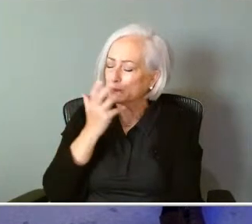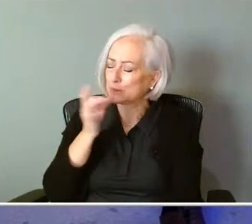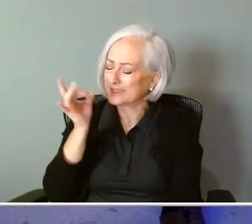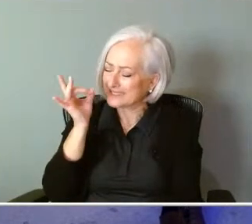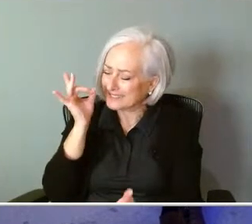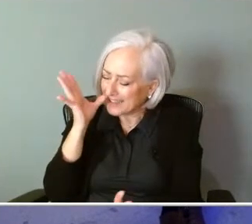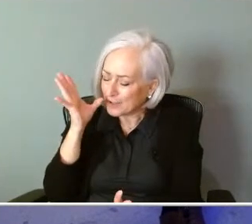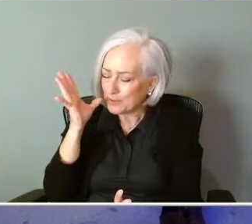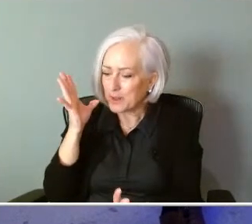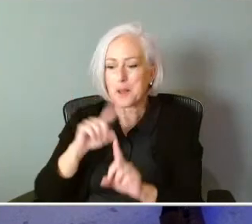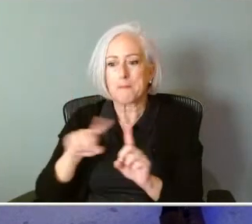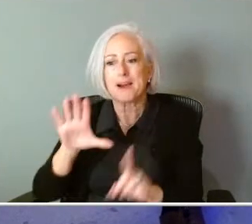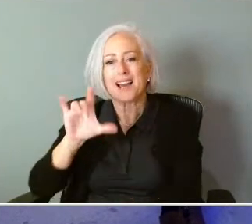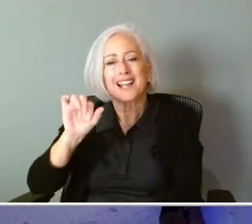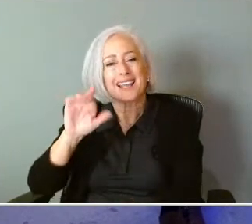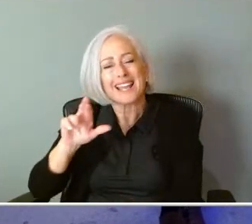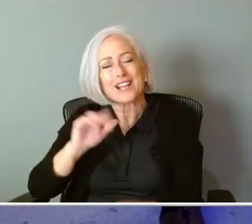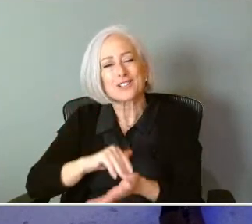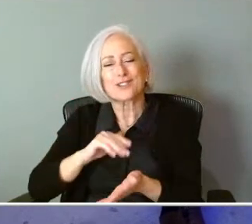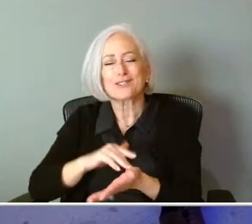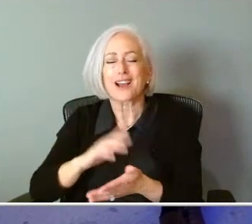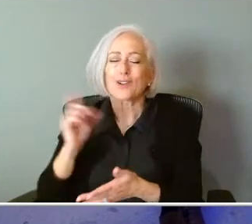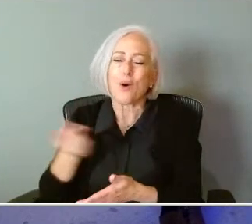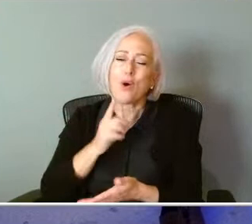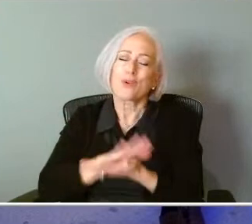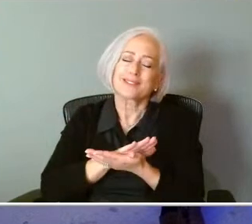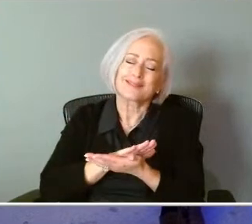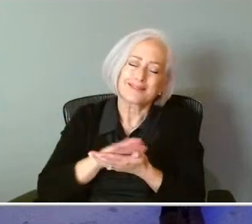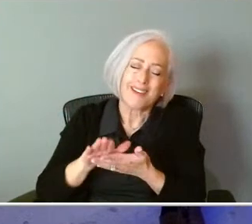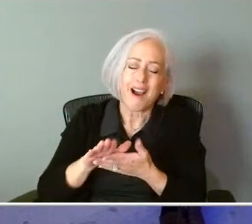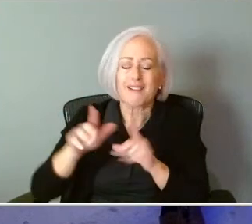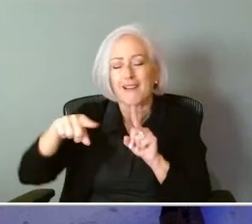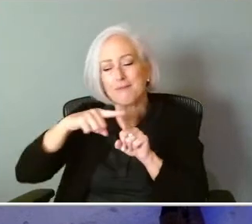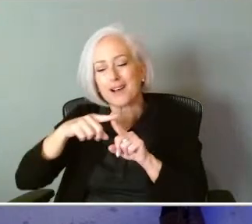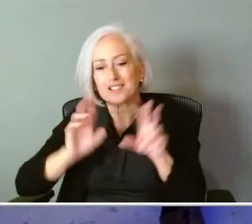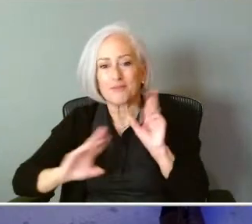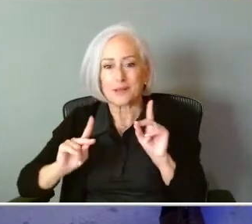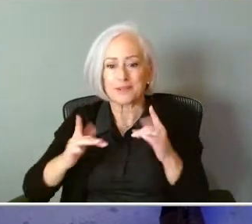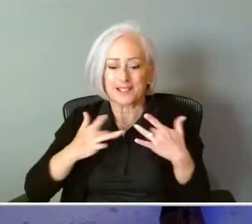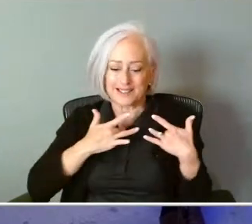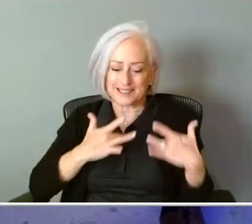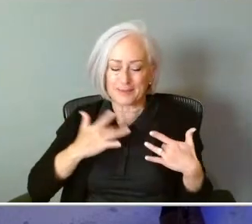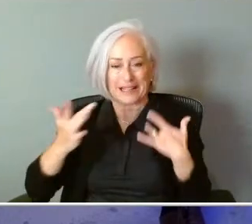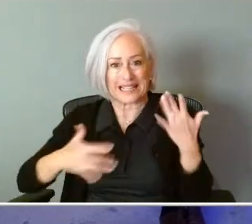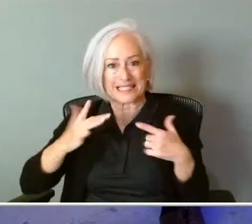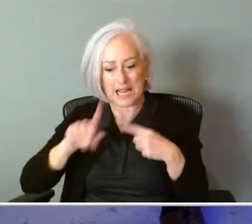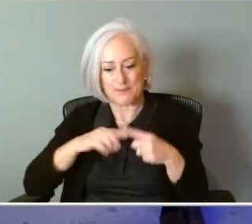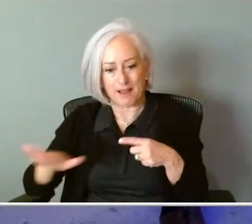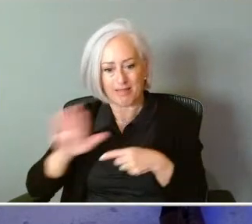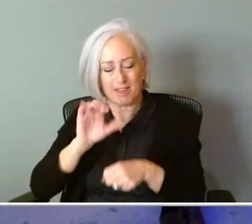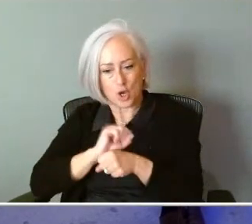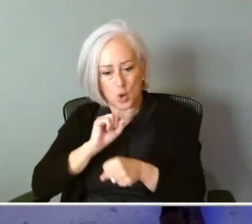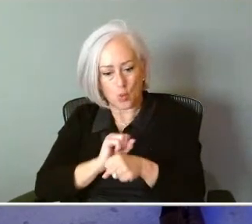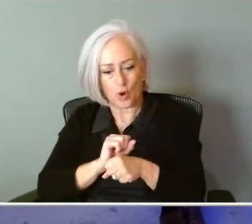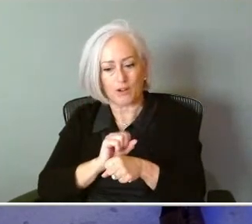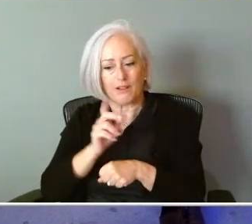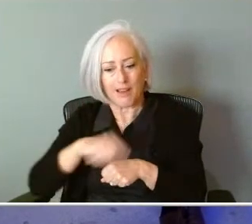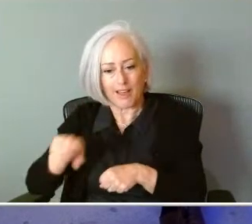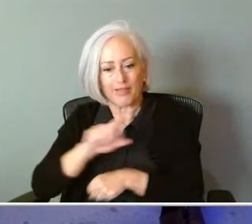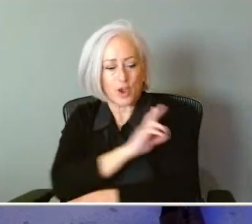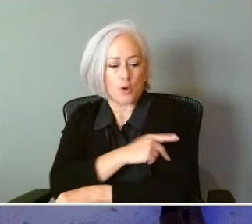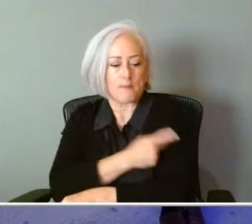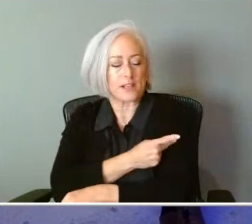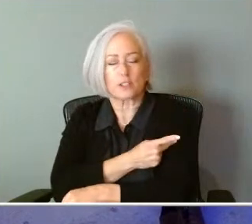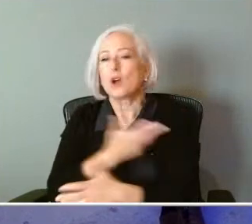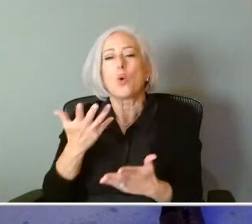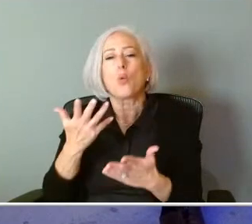such kind and positive people and genuinely excited about their work and their patients. What is the part about your work that's so